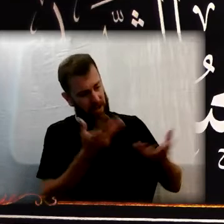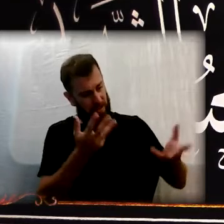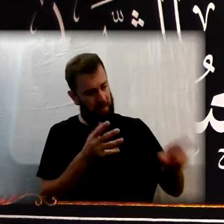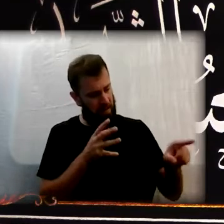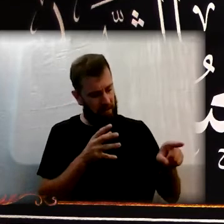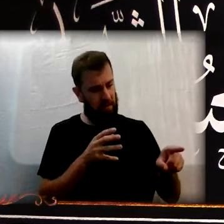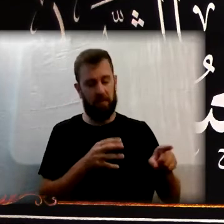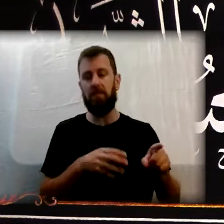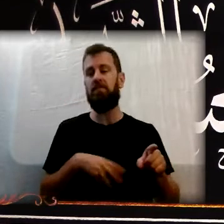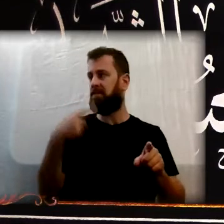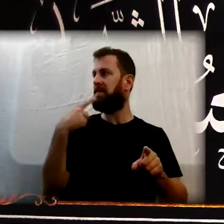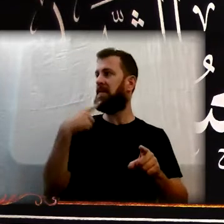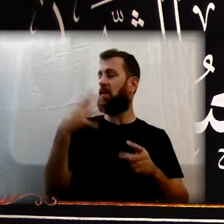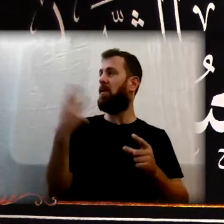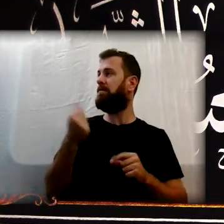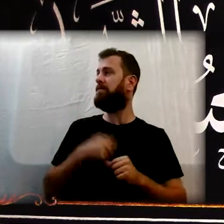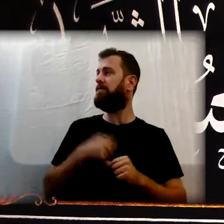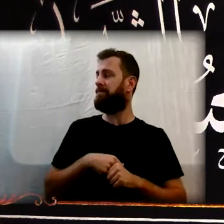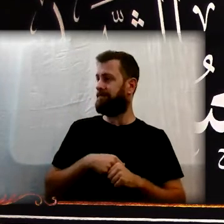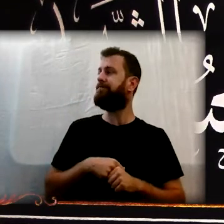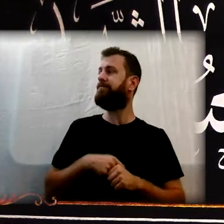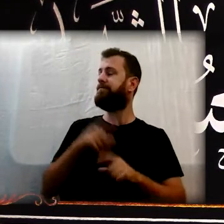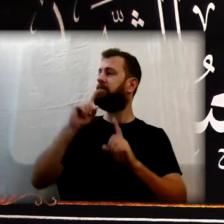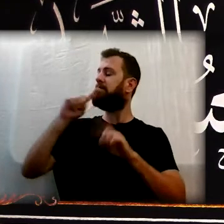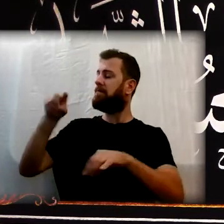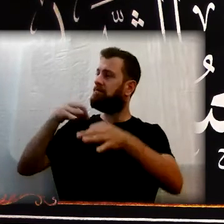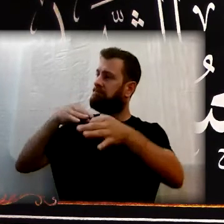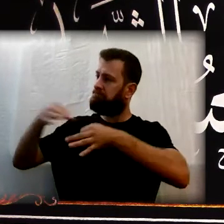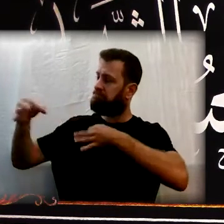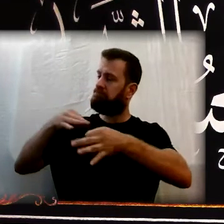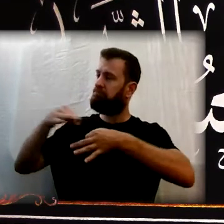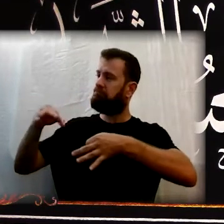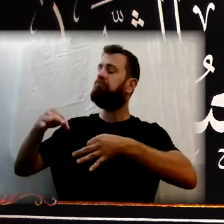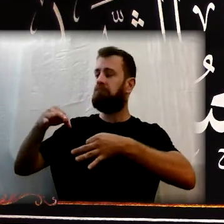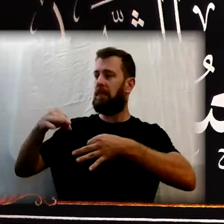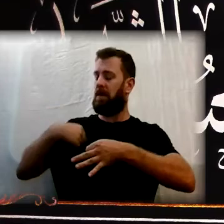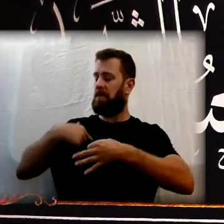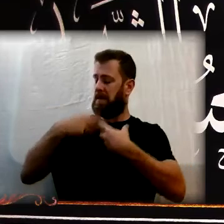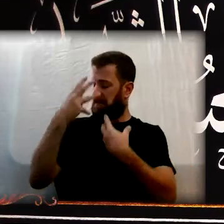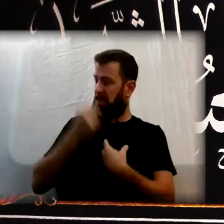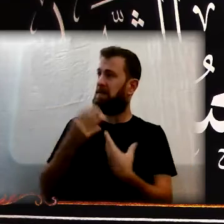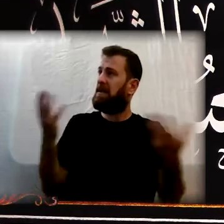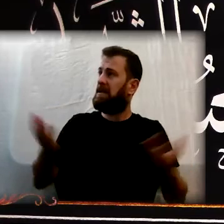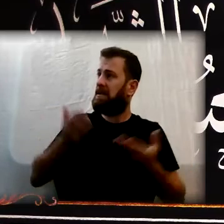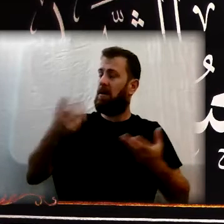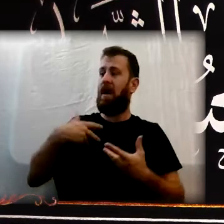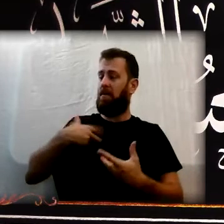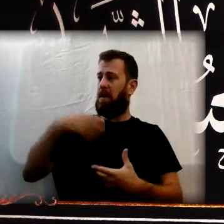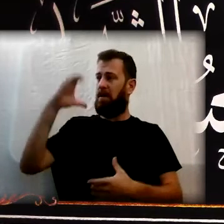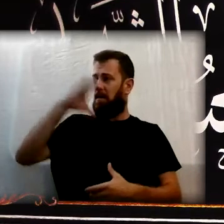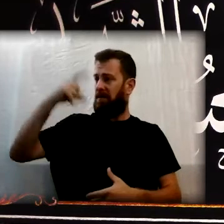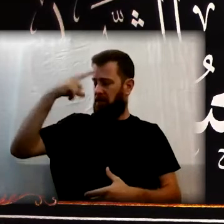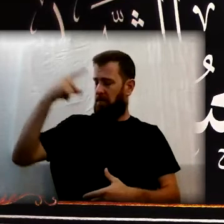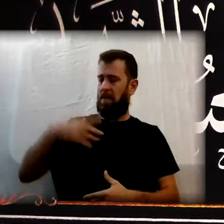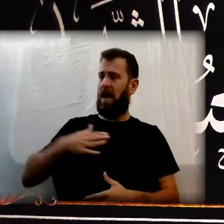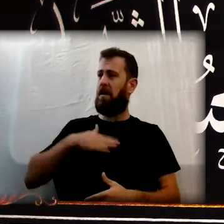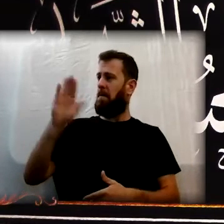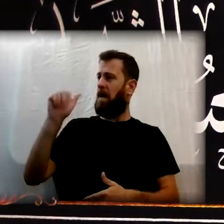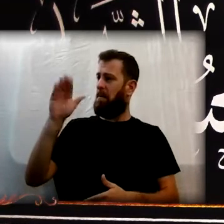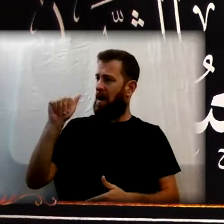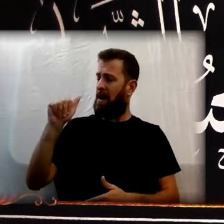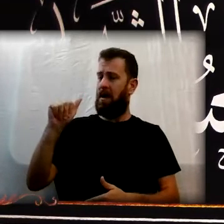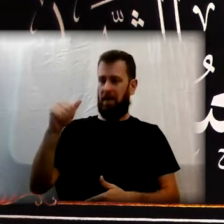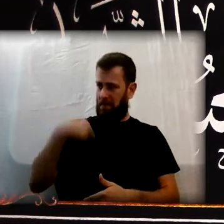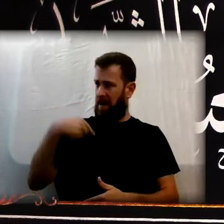sleeping here? Ajrukum ala Allah. Sakina explains, I was looking for my Baba. I